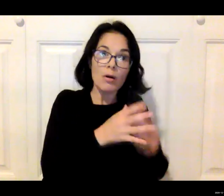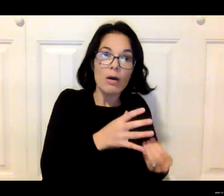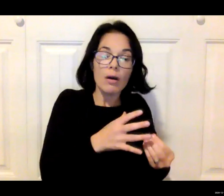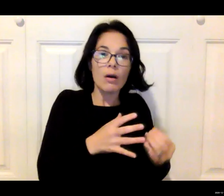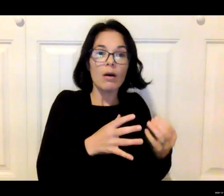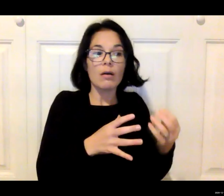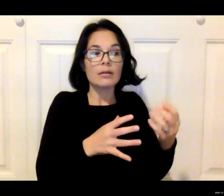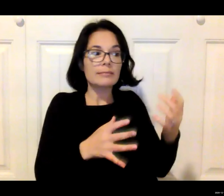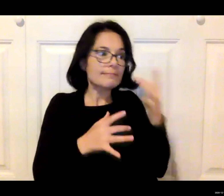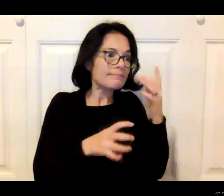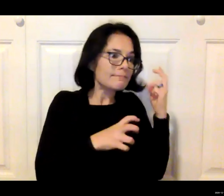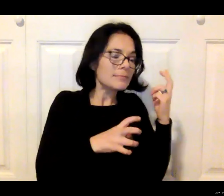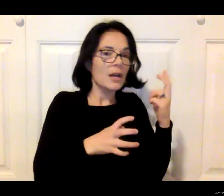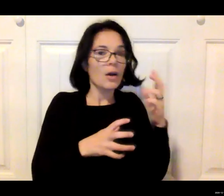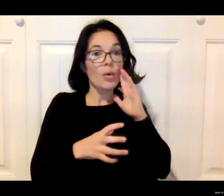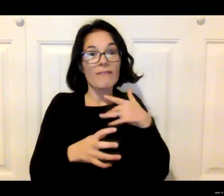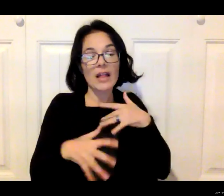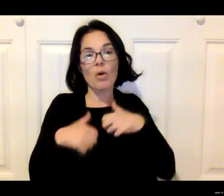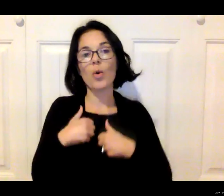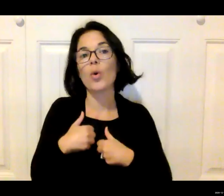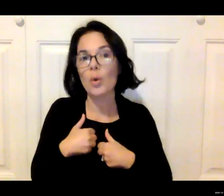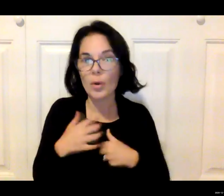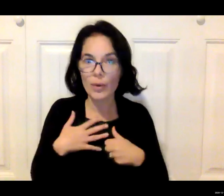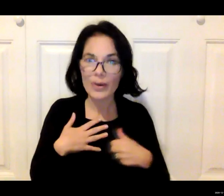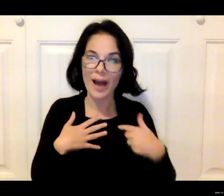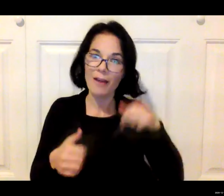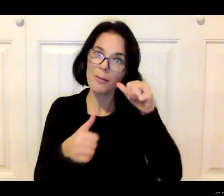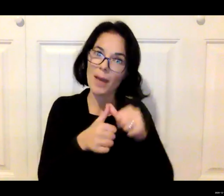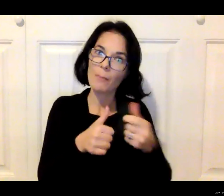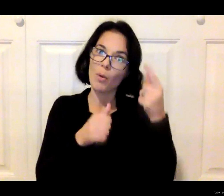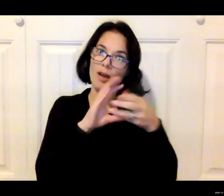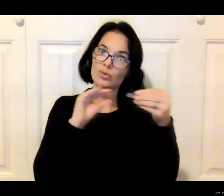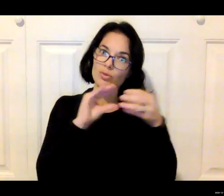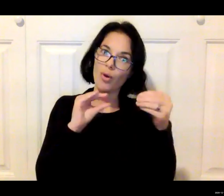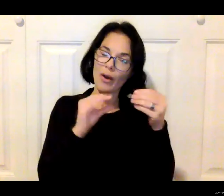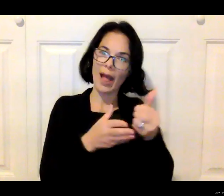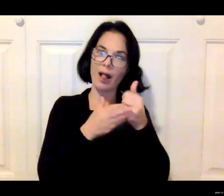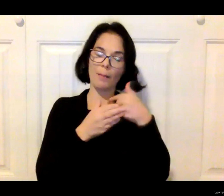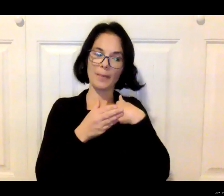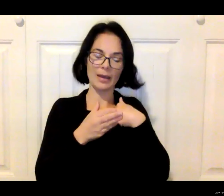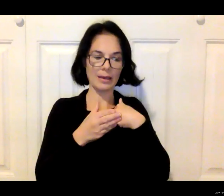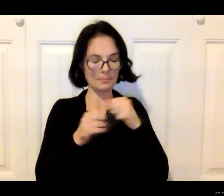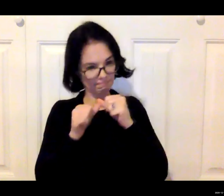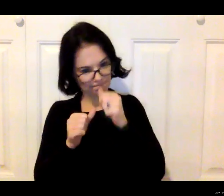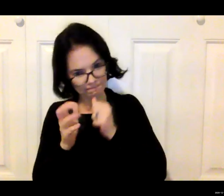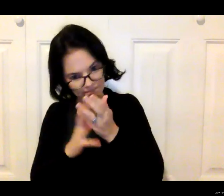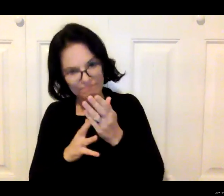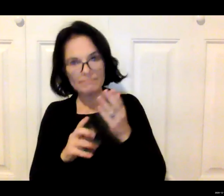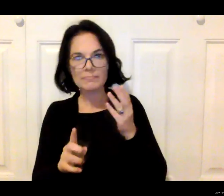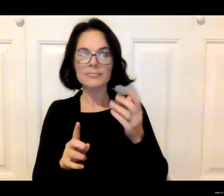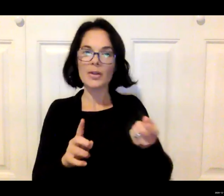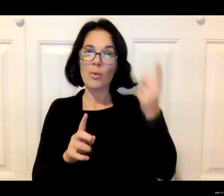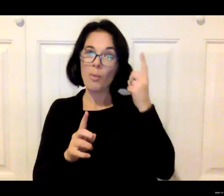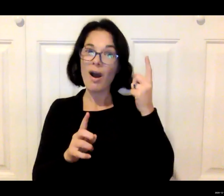of there was a wedding in Maine, and this has happened in multiple places since then, but this was most striking because I think